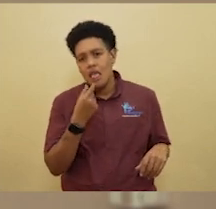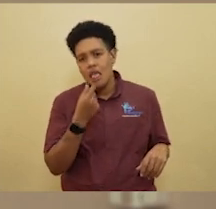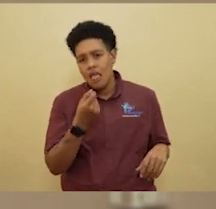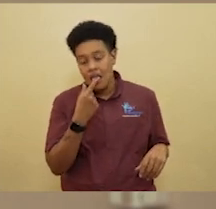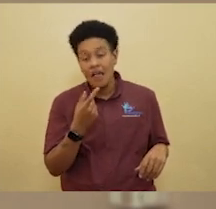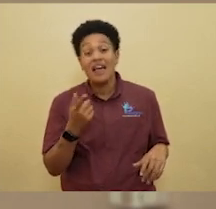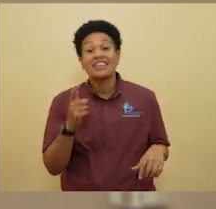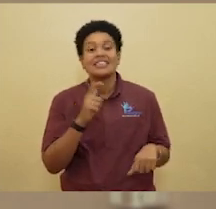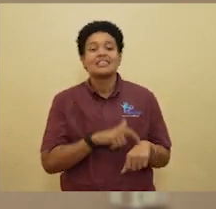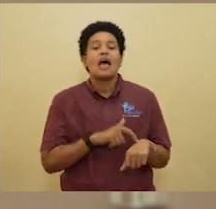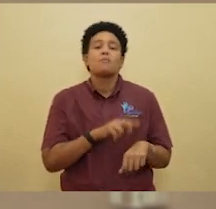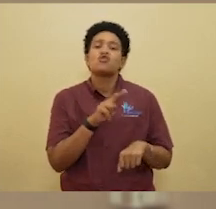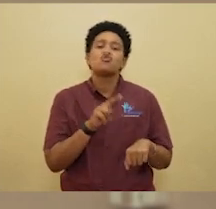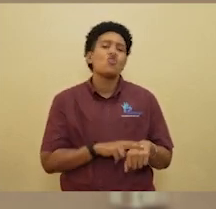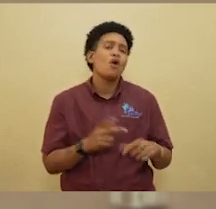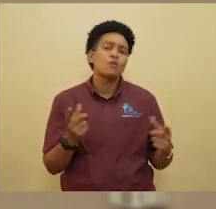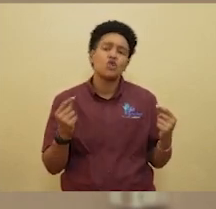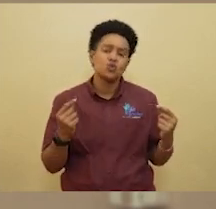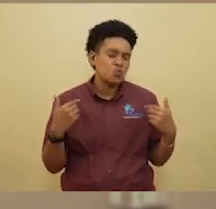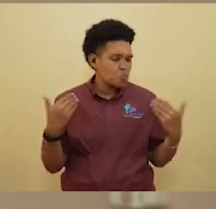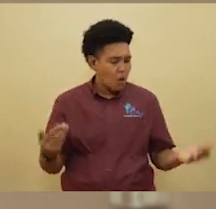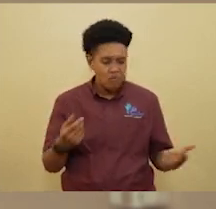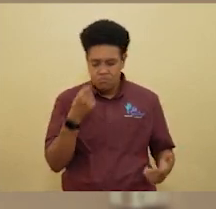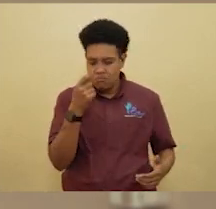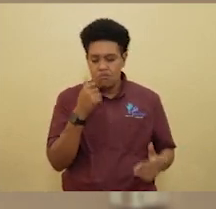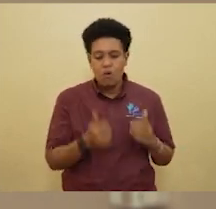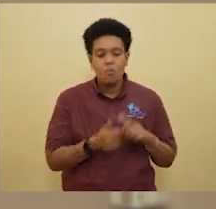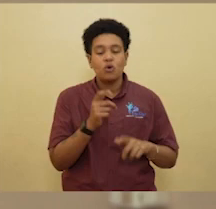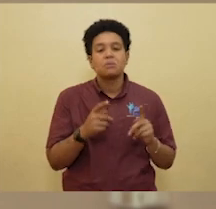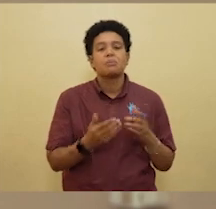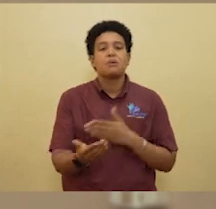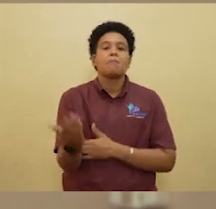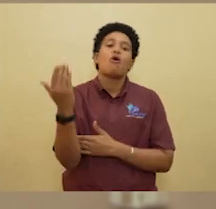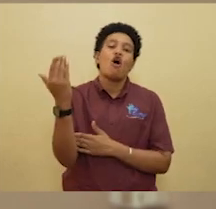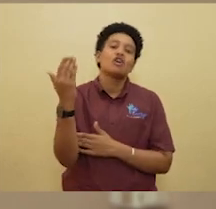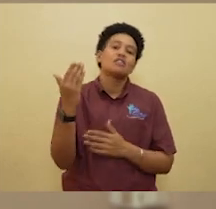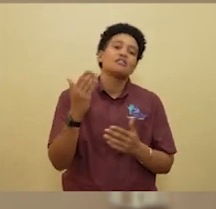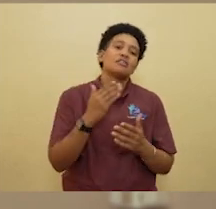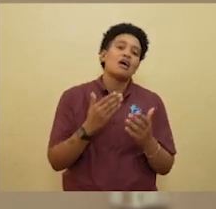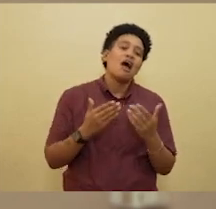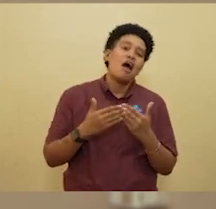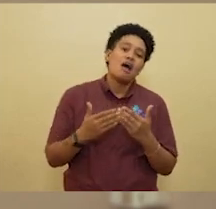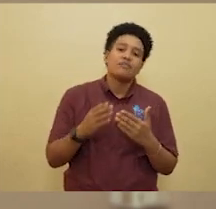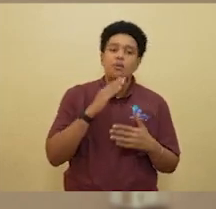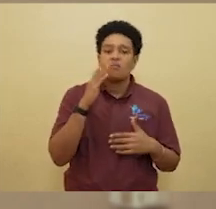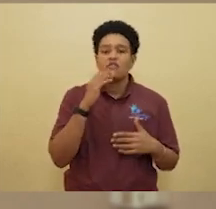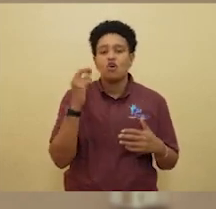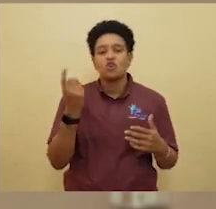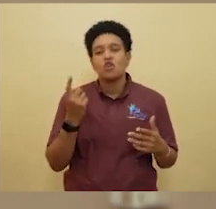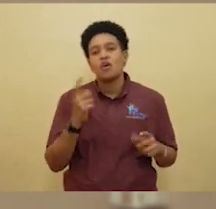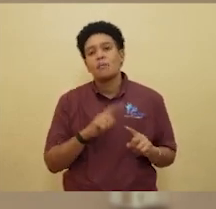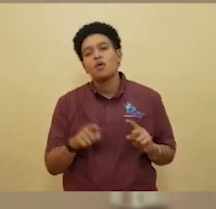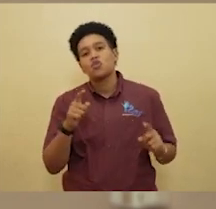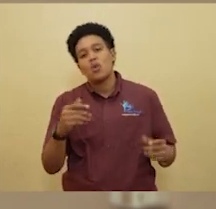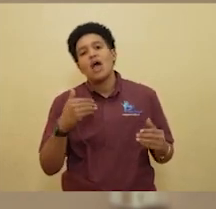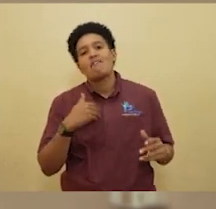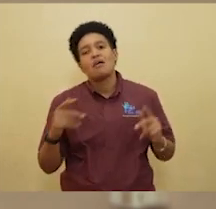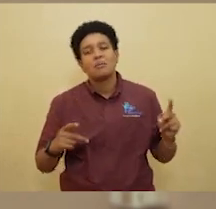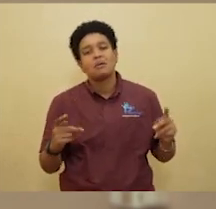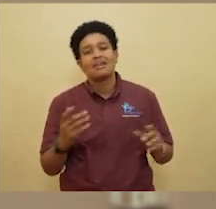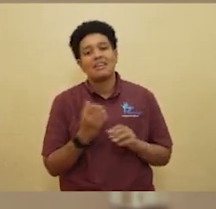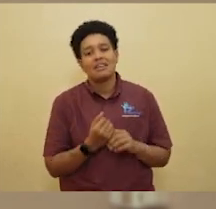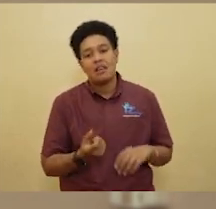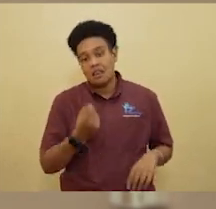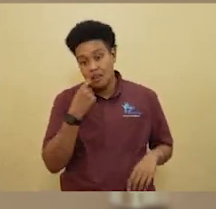time that you normally do. Most people take it in the morning, certainly after breakfast or something. But you do have people that